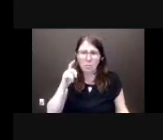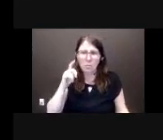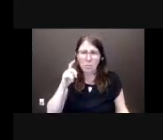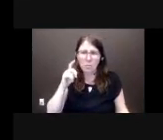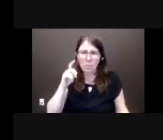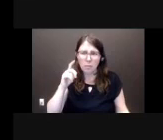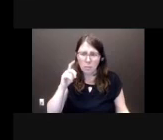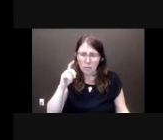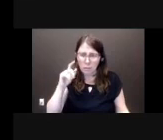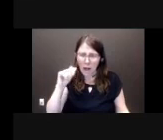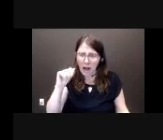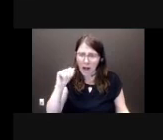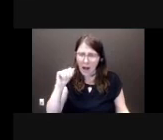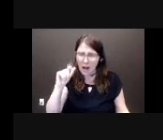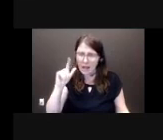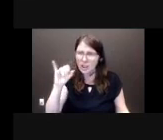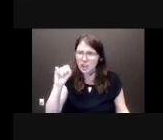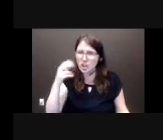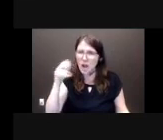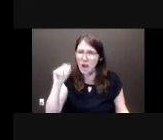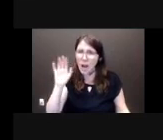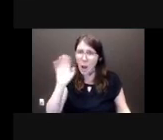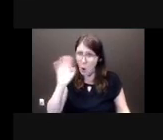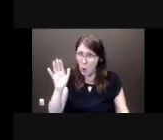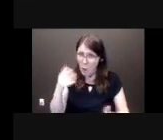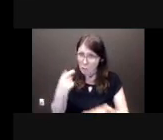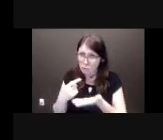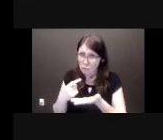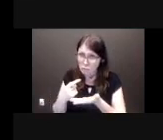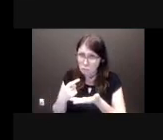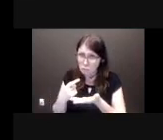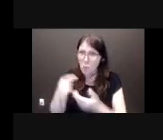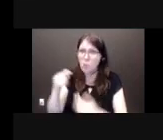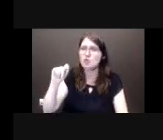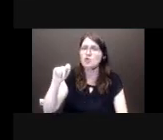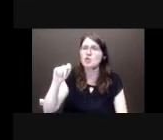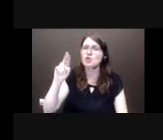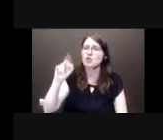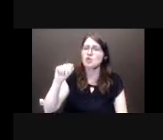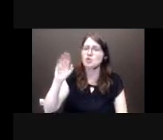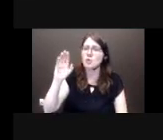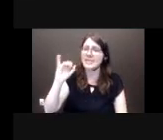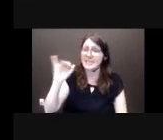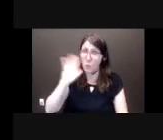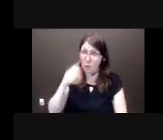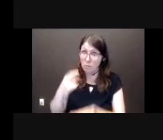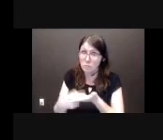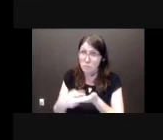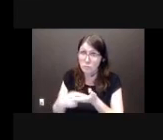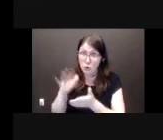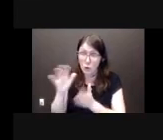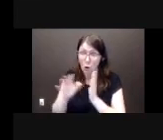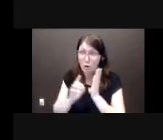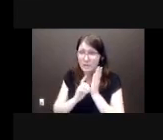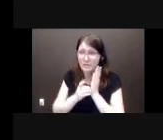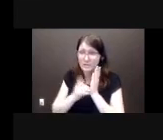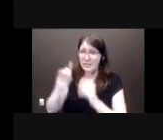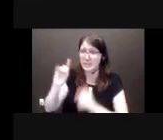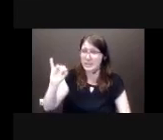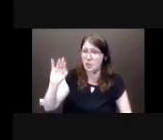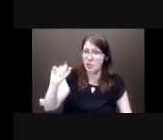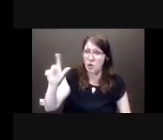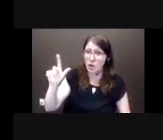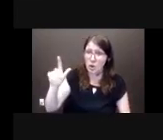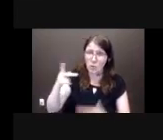I'm not sure if you're muted. I'm unmuted. Okay. I was muted and I have so